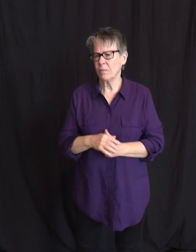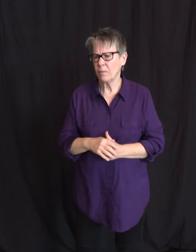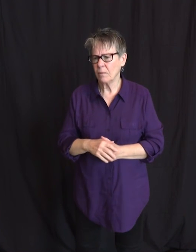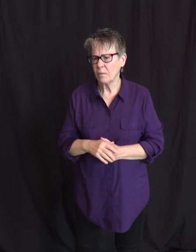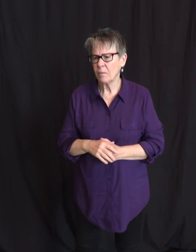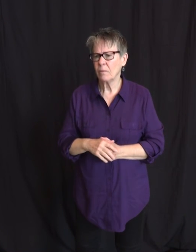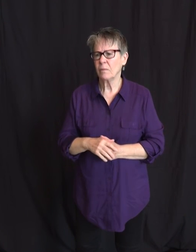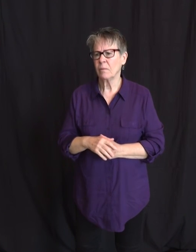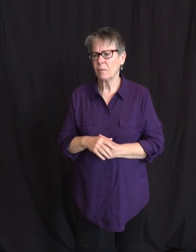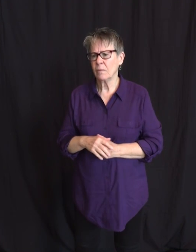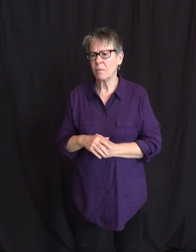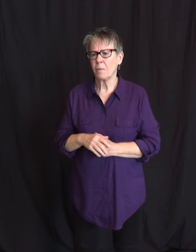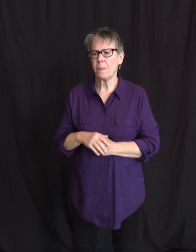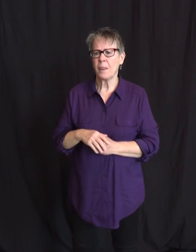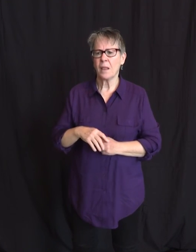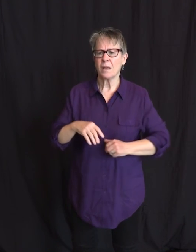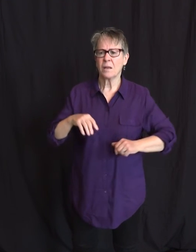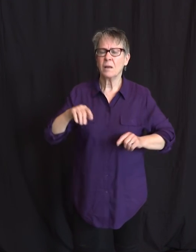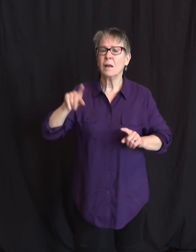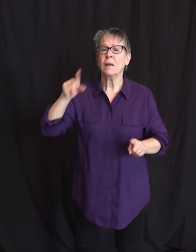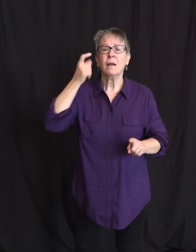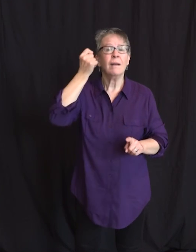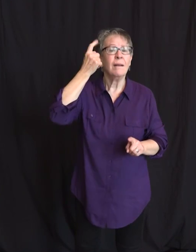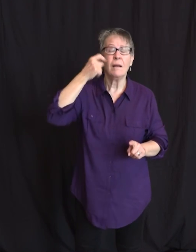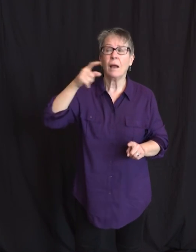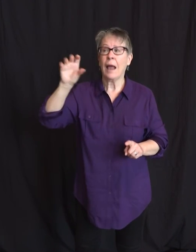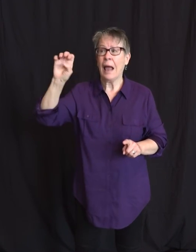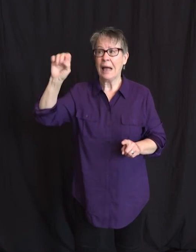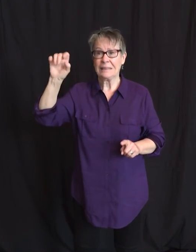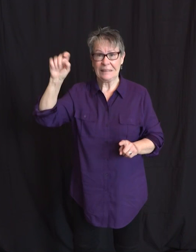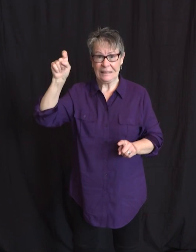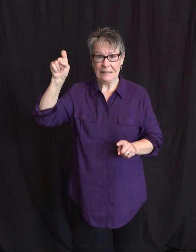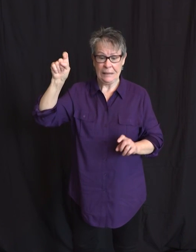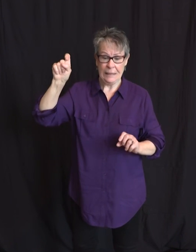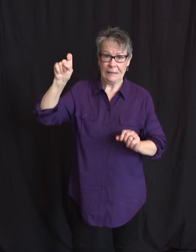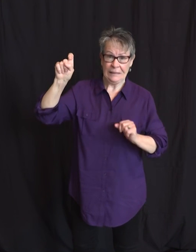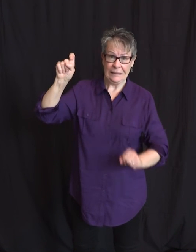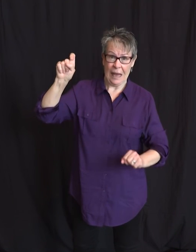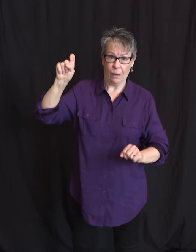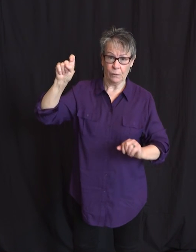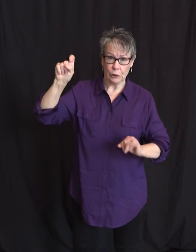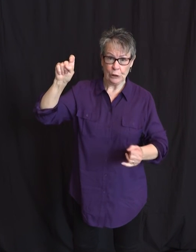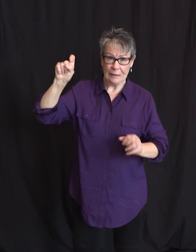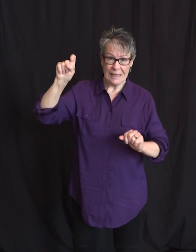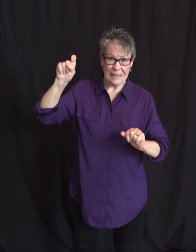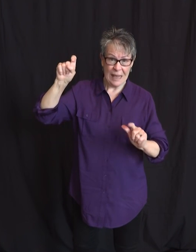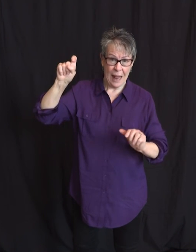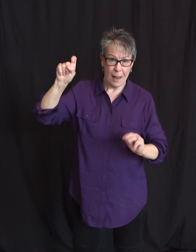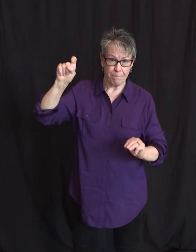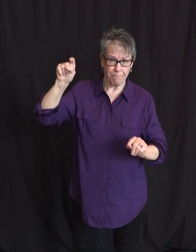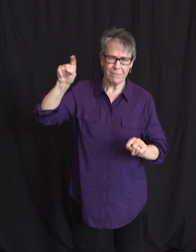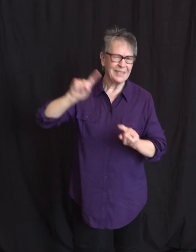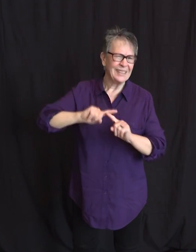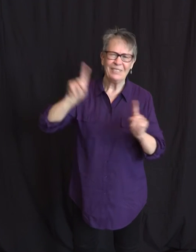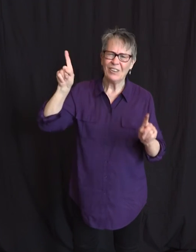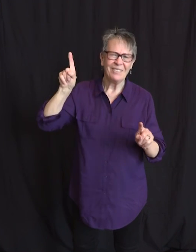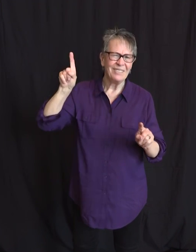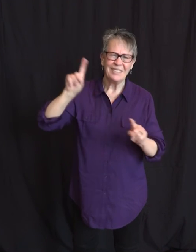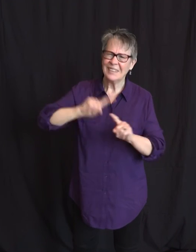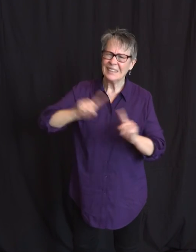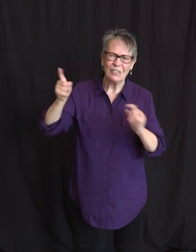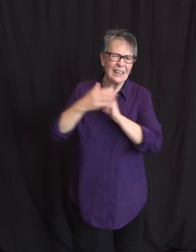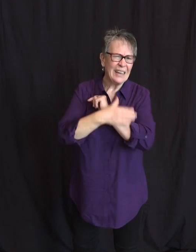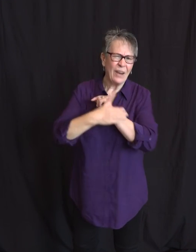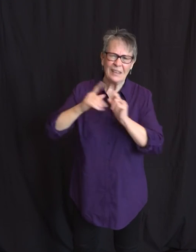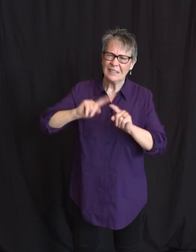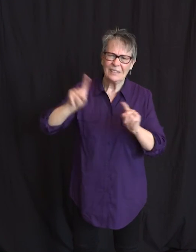that. And so and we'll come back to you on the Woodland question privately, because I literally don't know, nothing to add